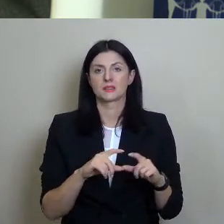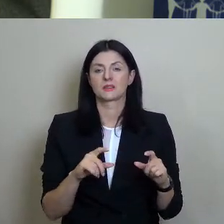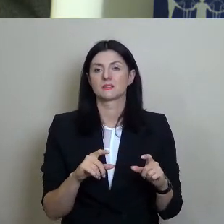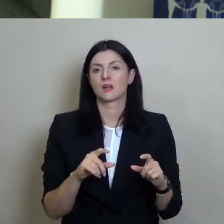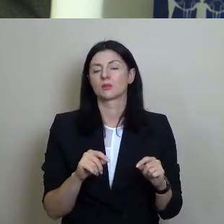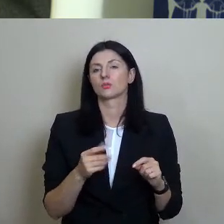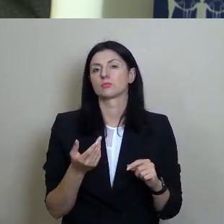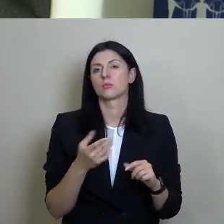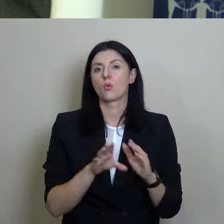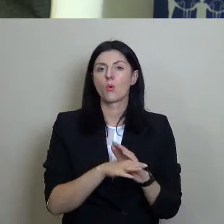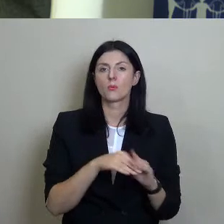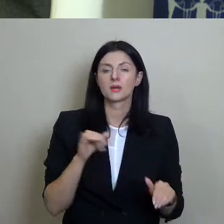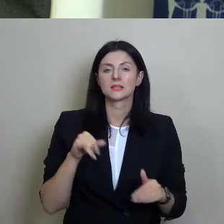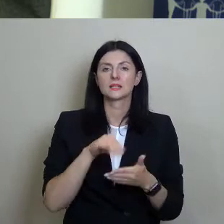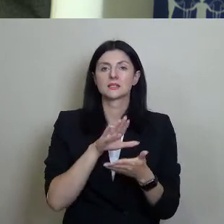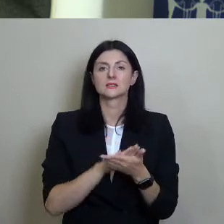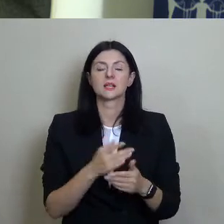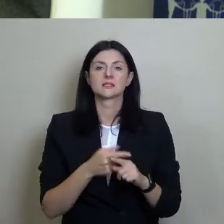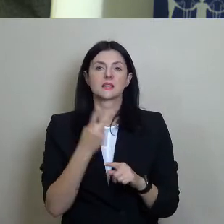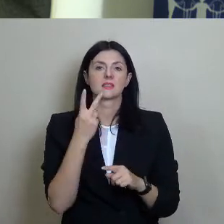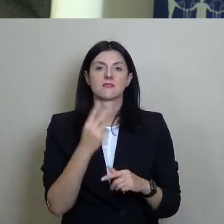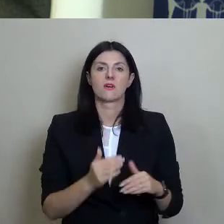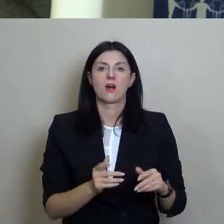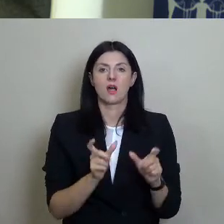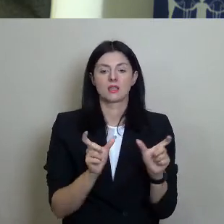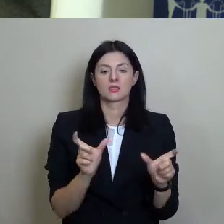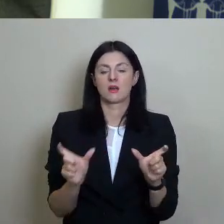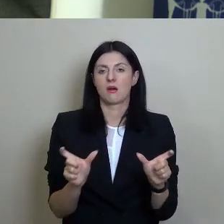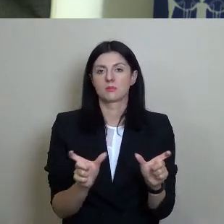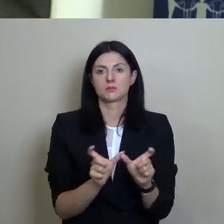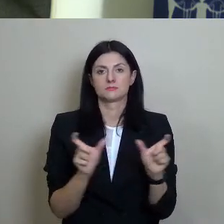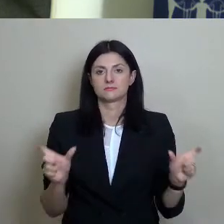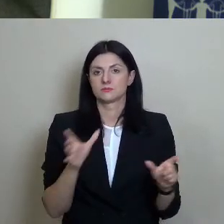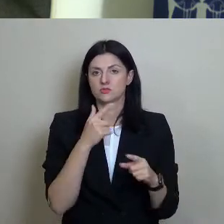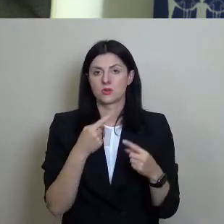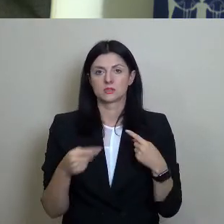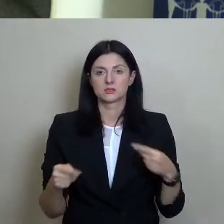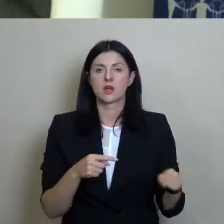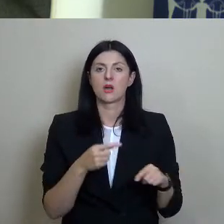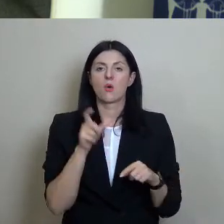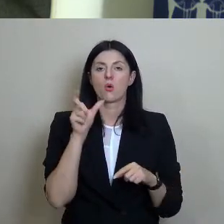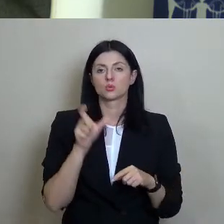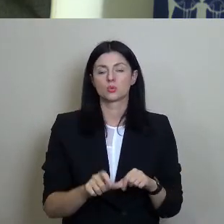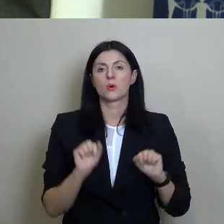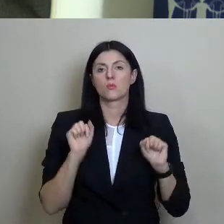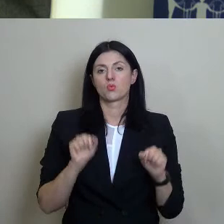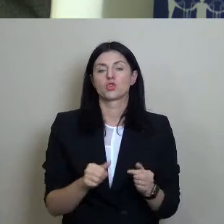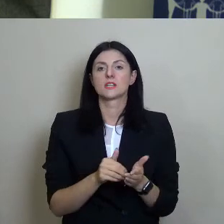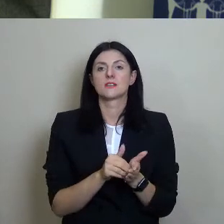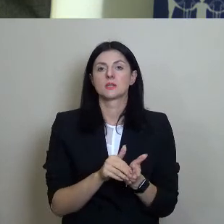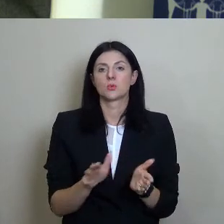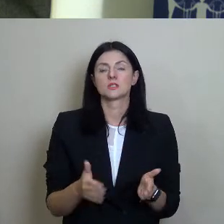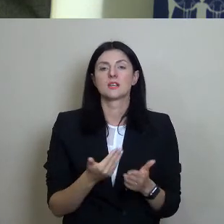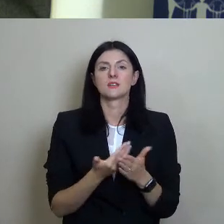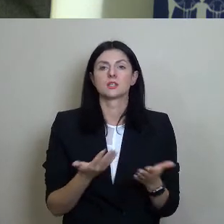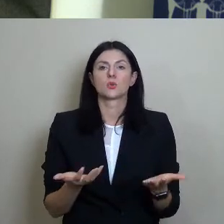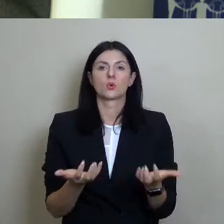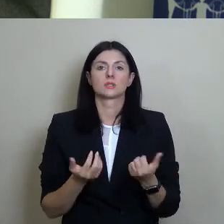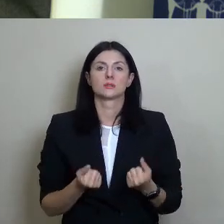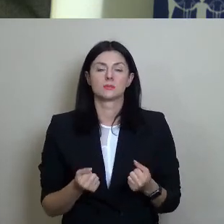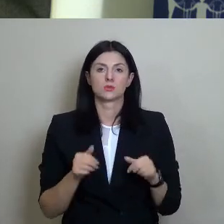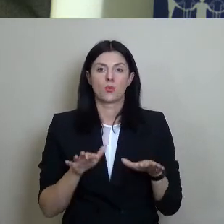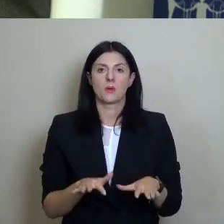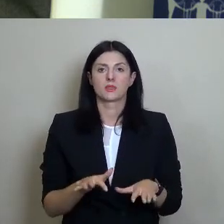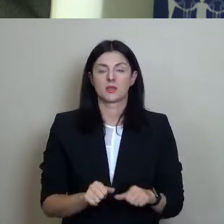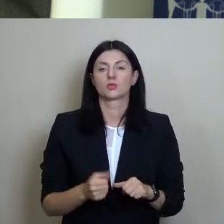not getting the mandate. There should be a lag of time, and before the